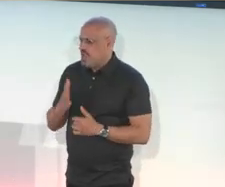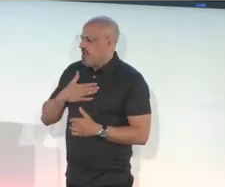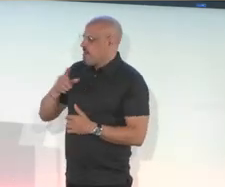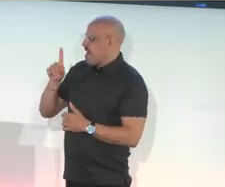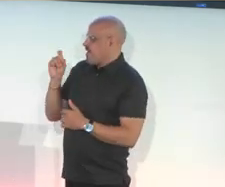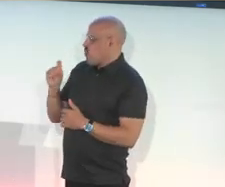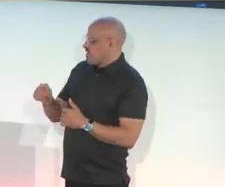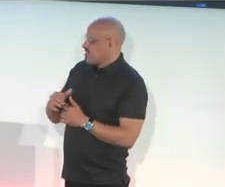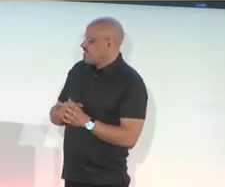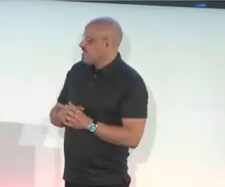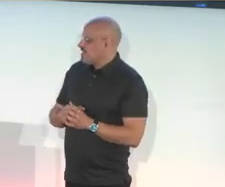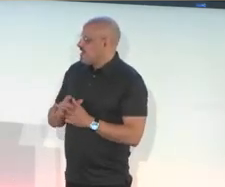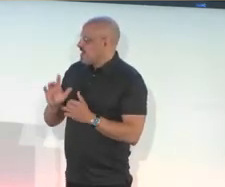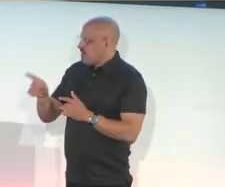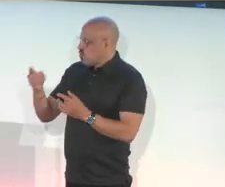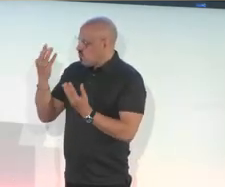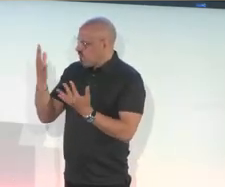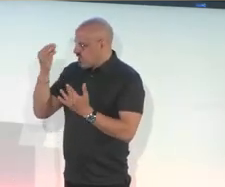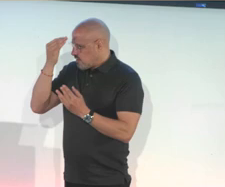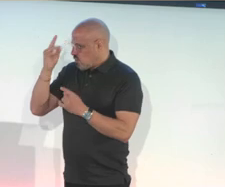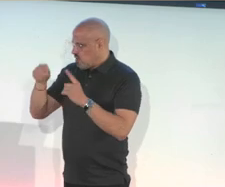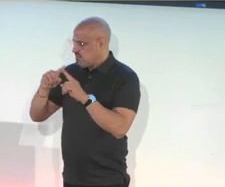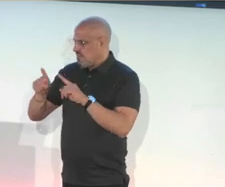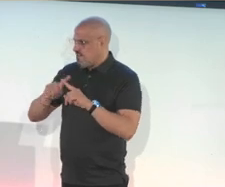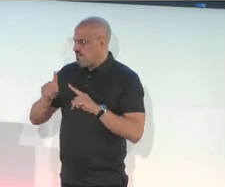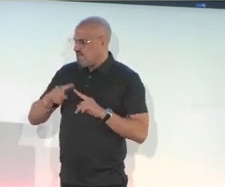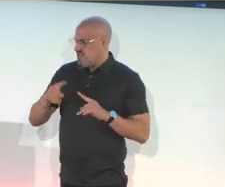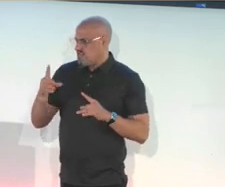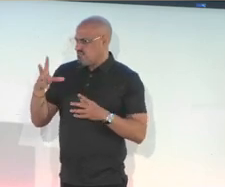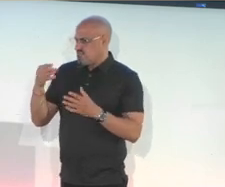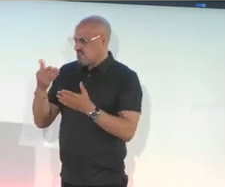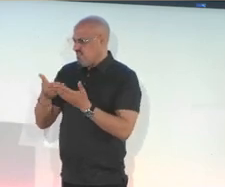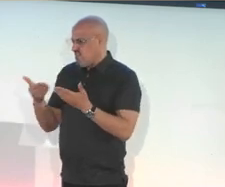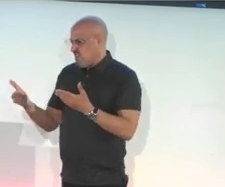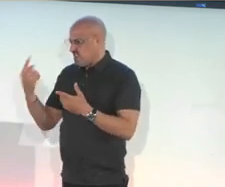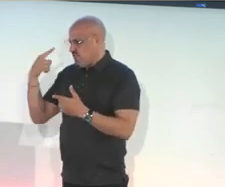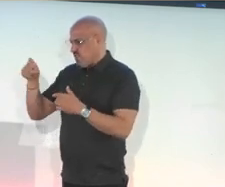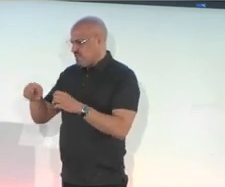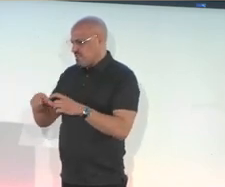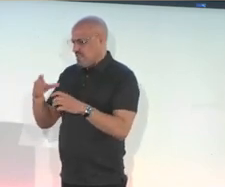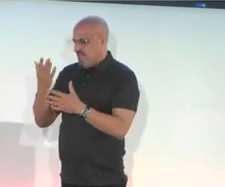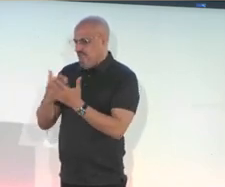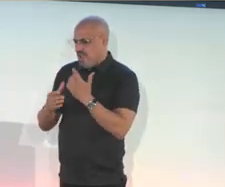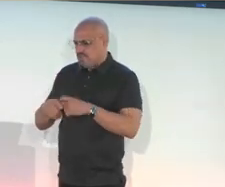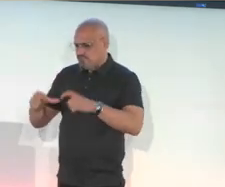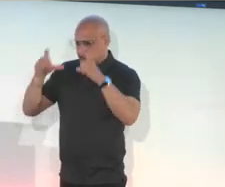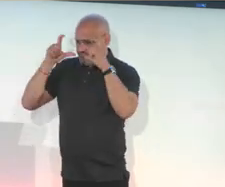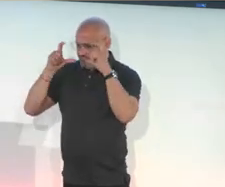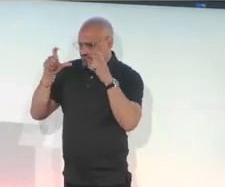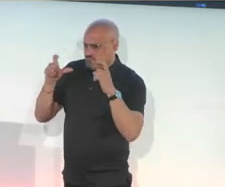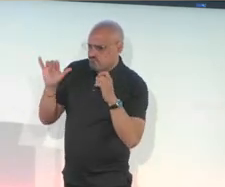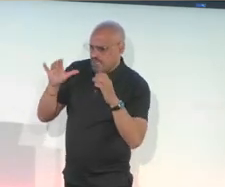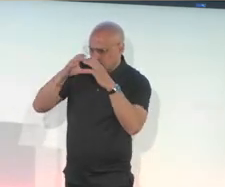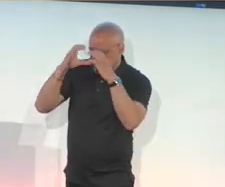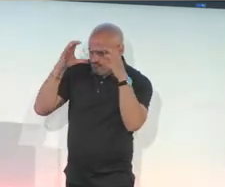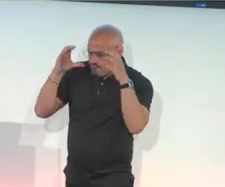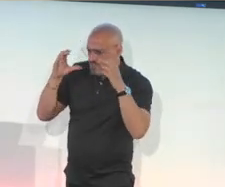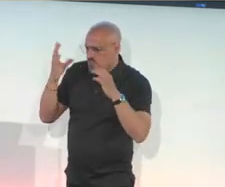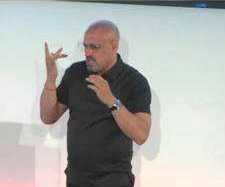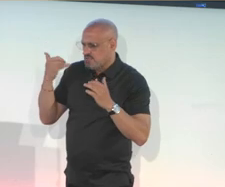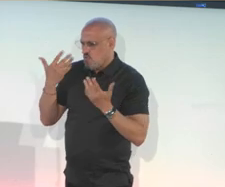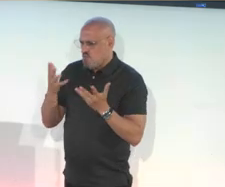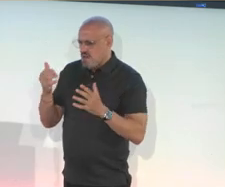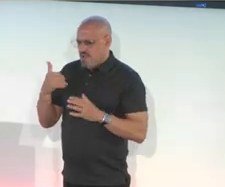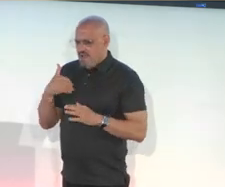is, have you thought about different input devices on these head-mounted devices, like VR headsets? Because they already